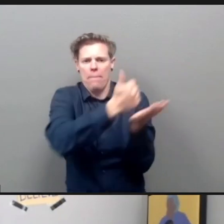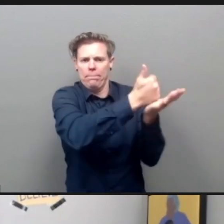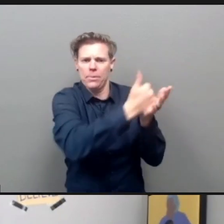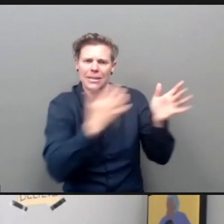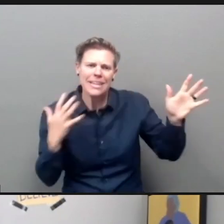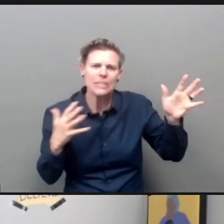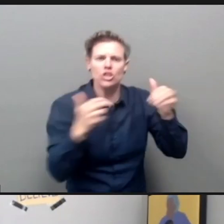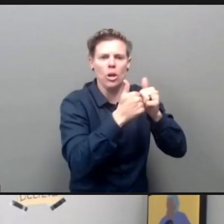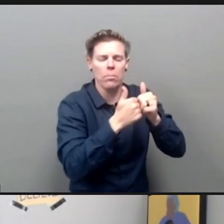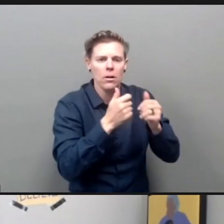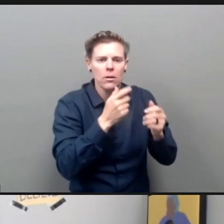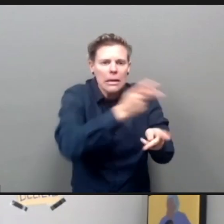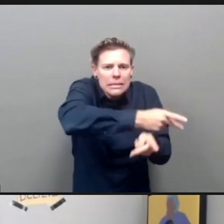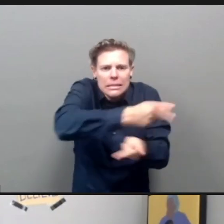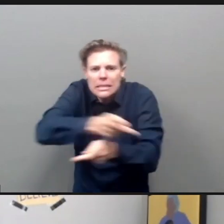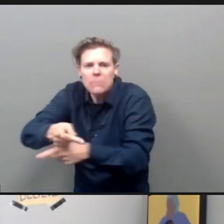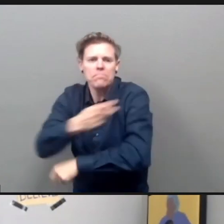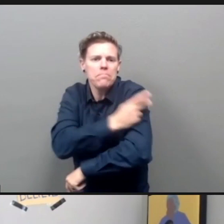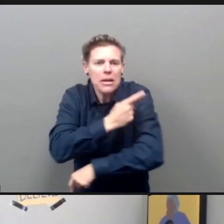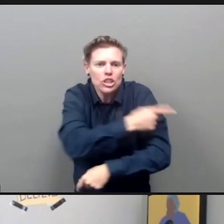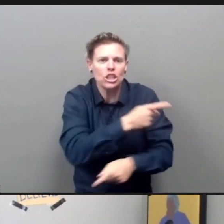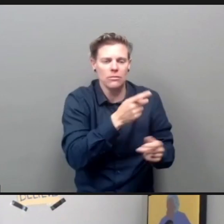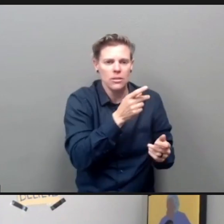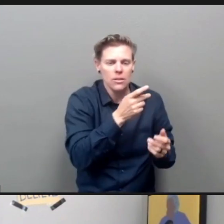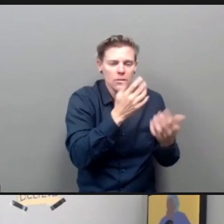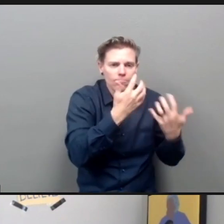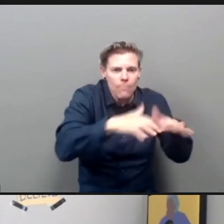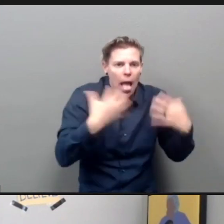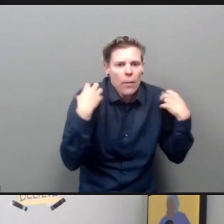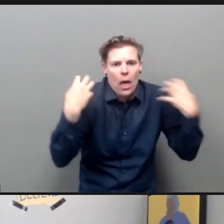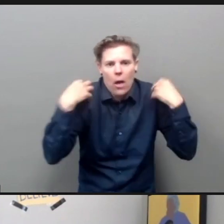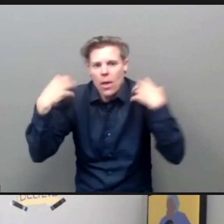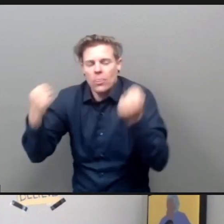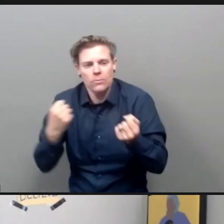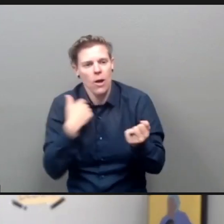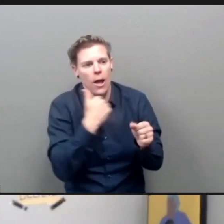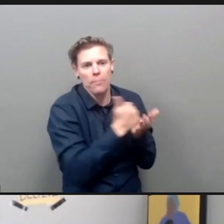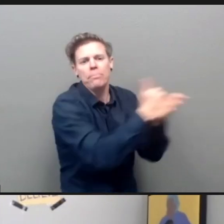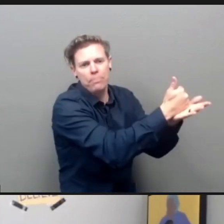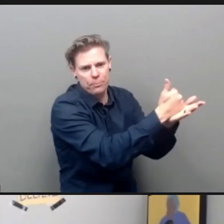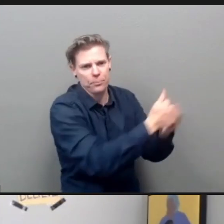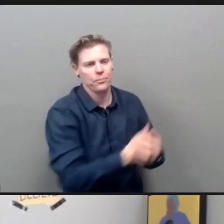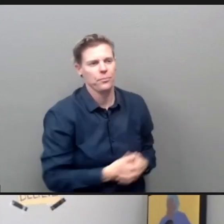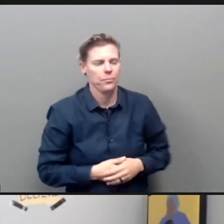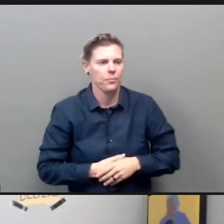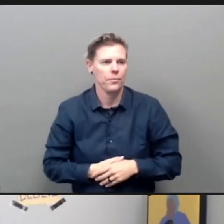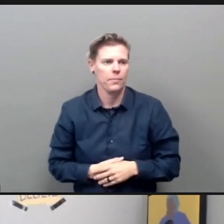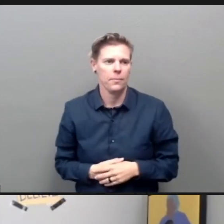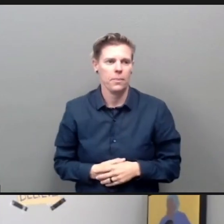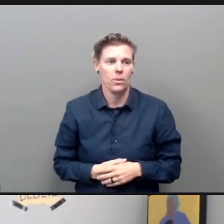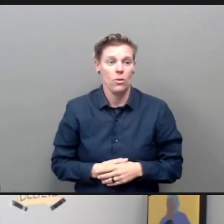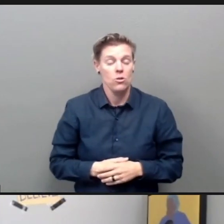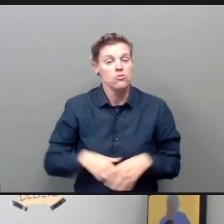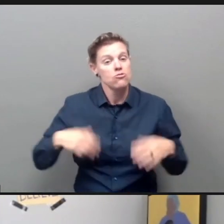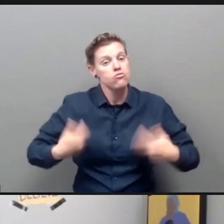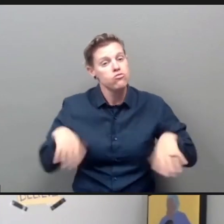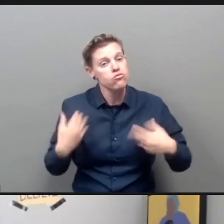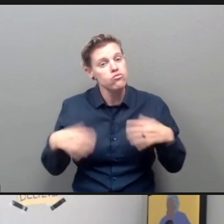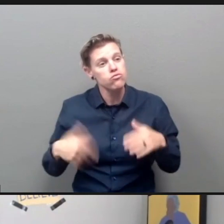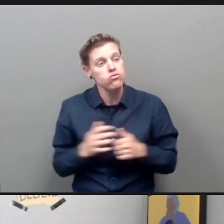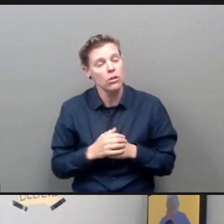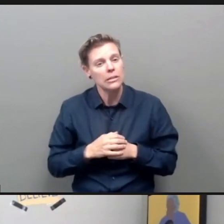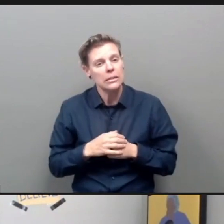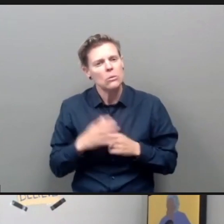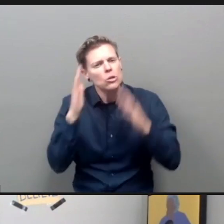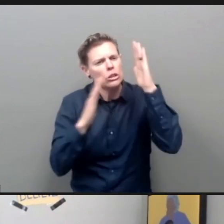demand. More concerningly is it's okay, like it's a problem if you're